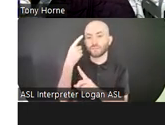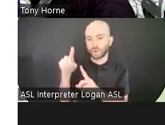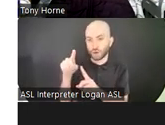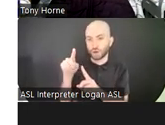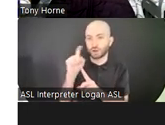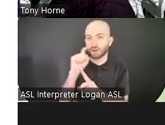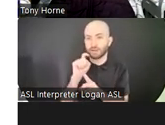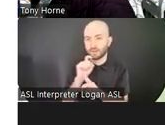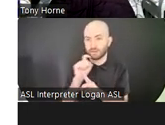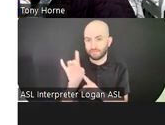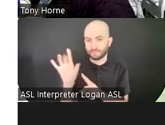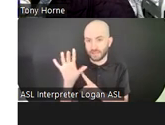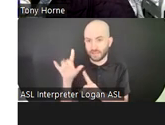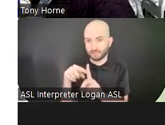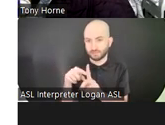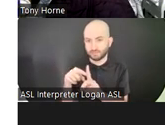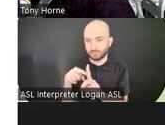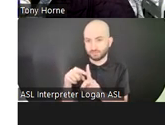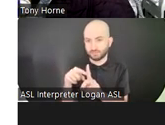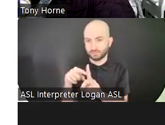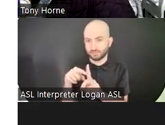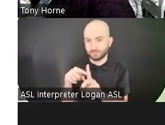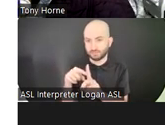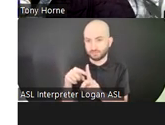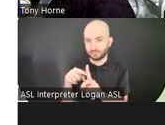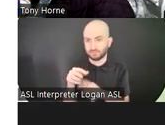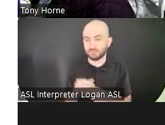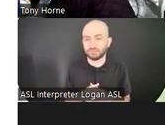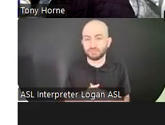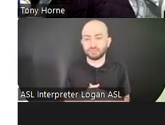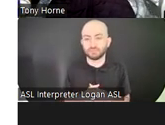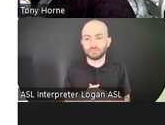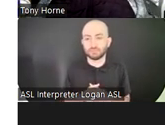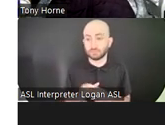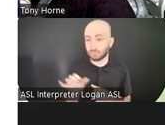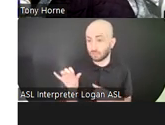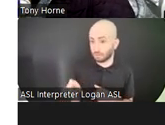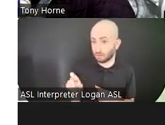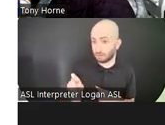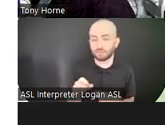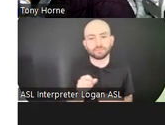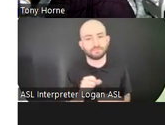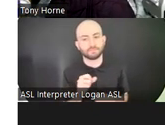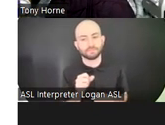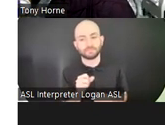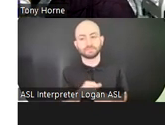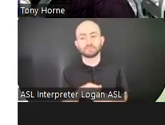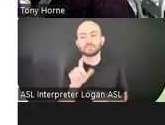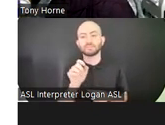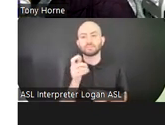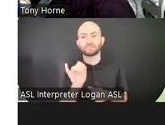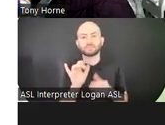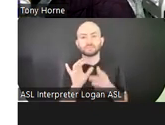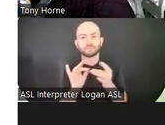grant is just for sexual violence prevention yes okay do you